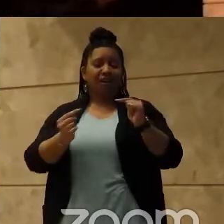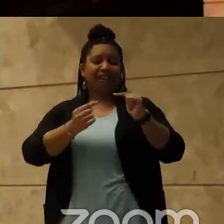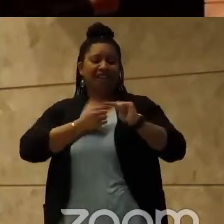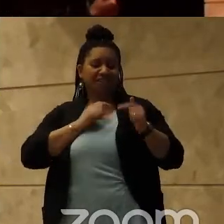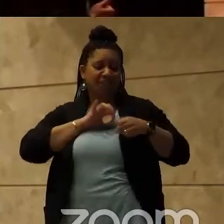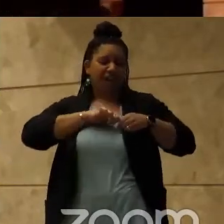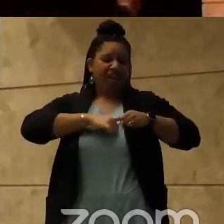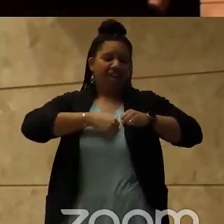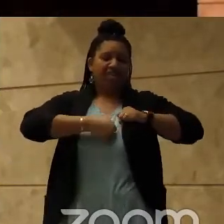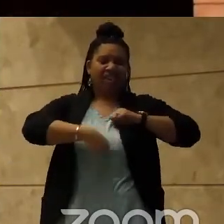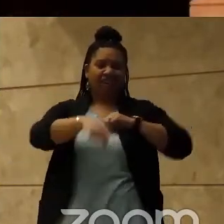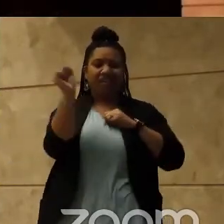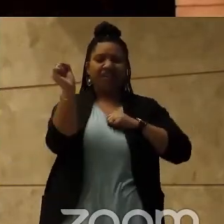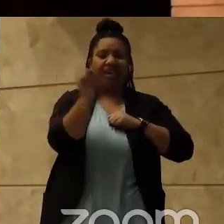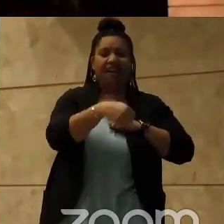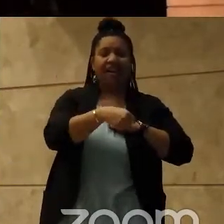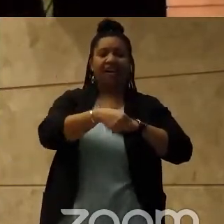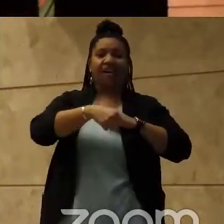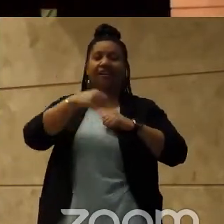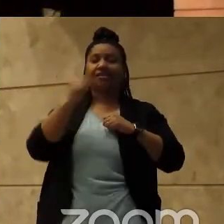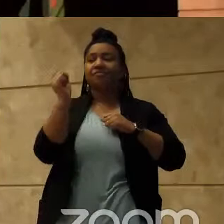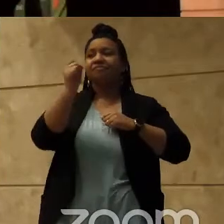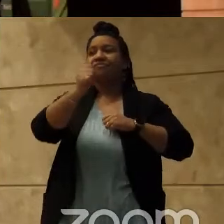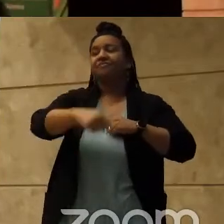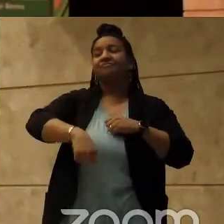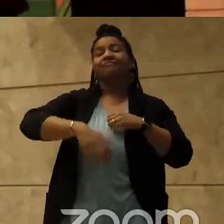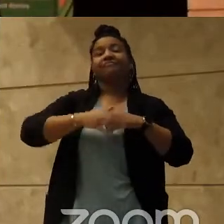accept. And in time,